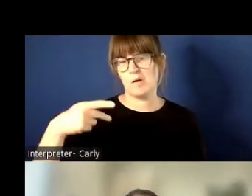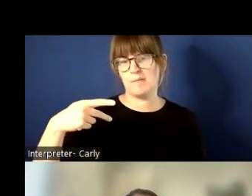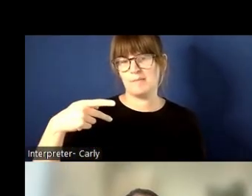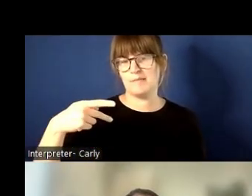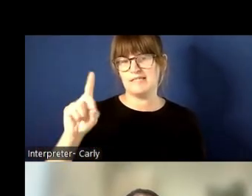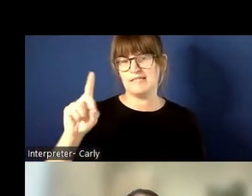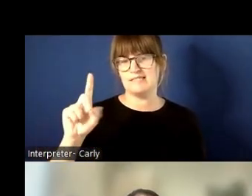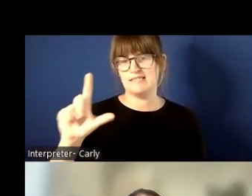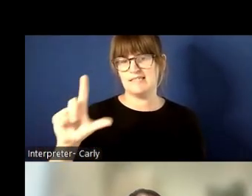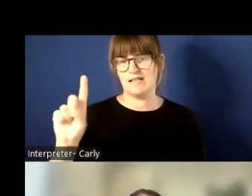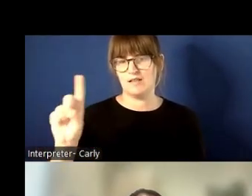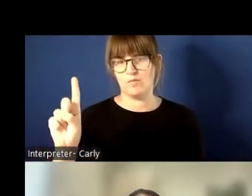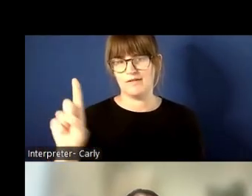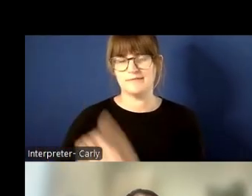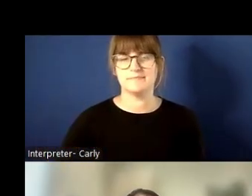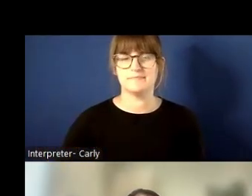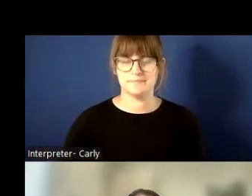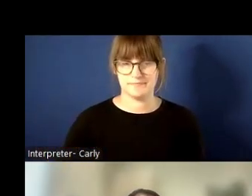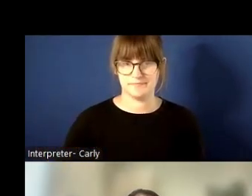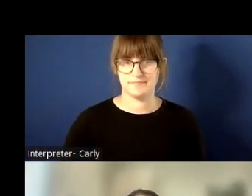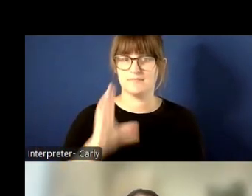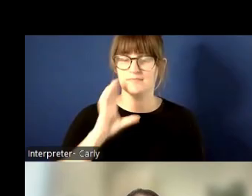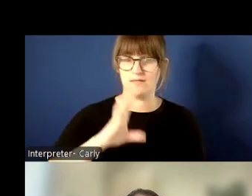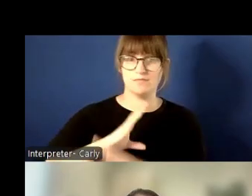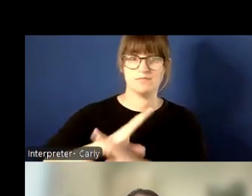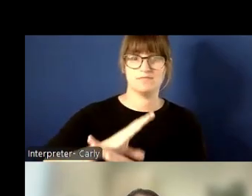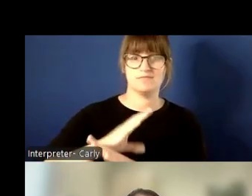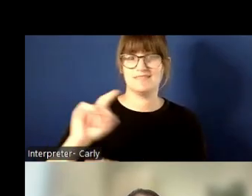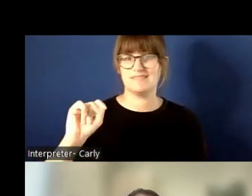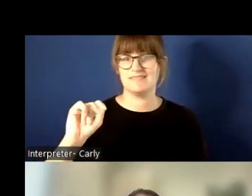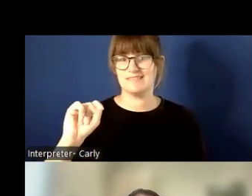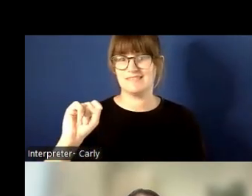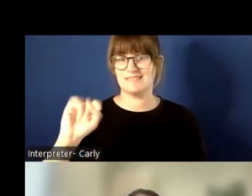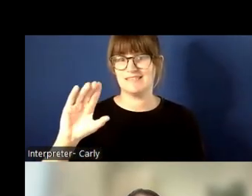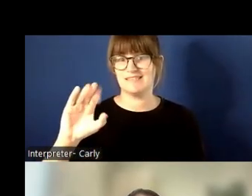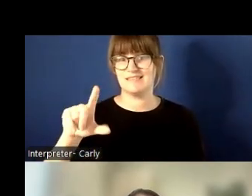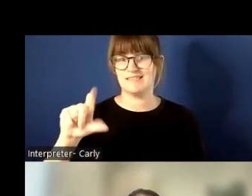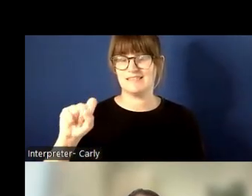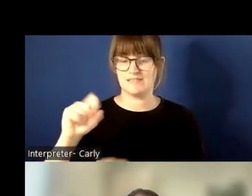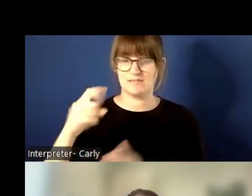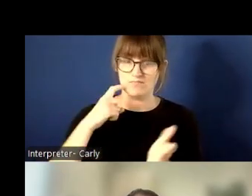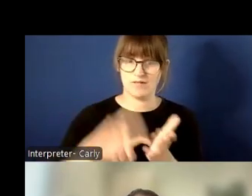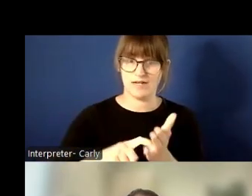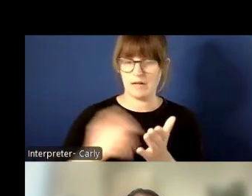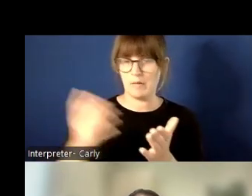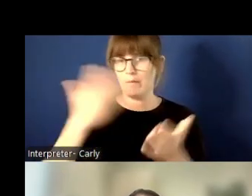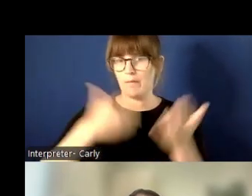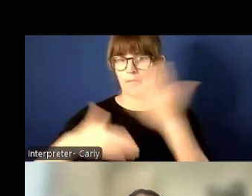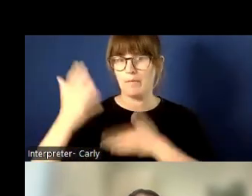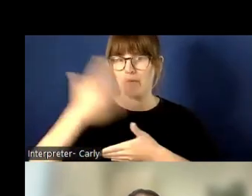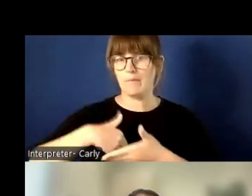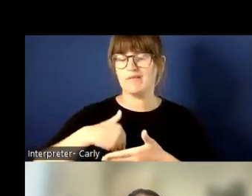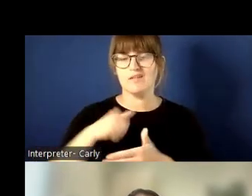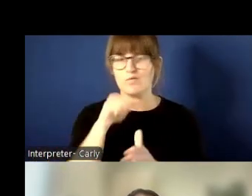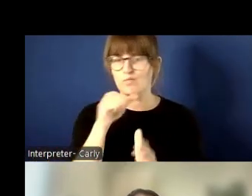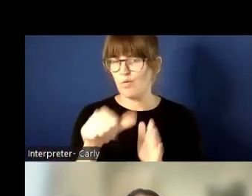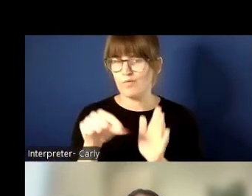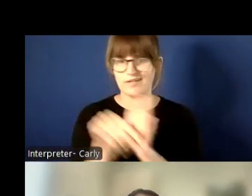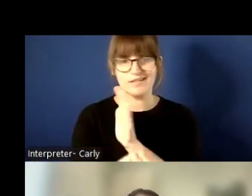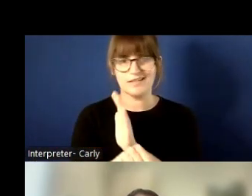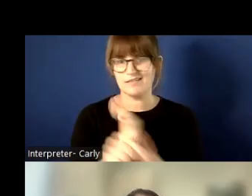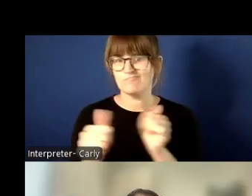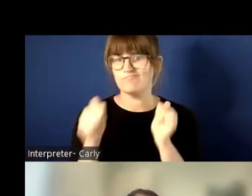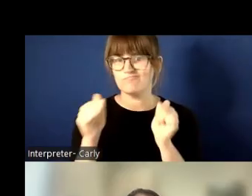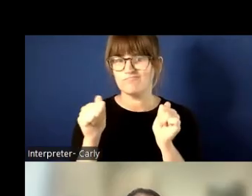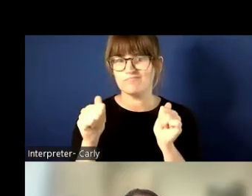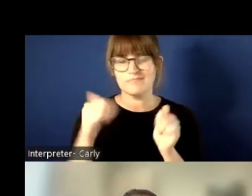on T cells and basically prevent the T cells from recognizing them and from killing these skin cancer cells. A great way to remember this